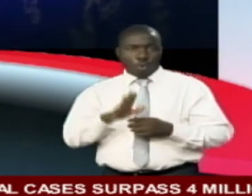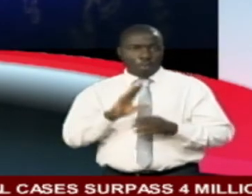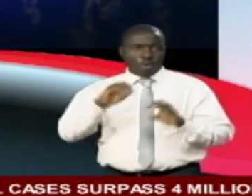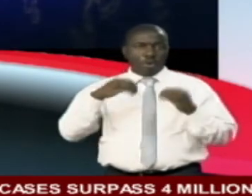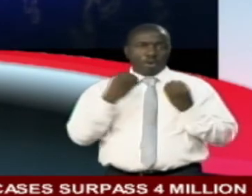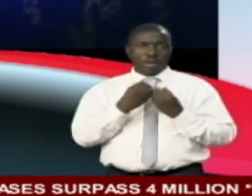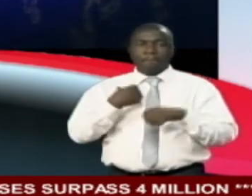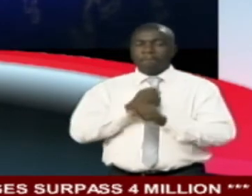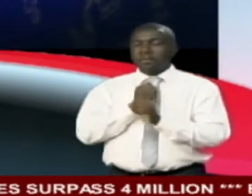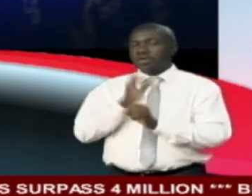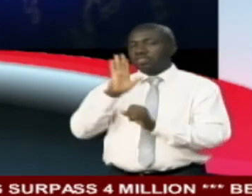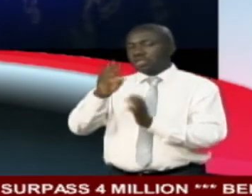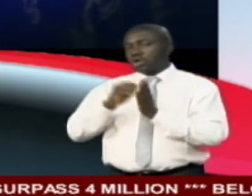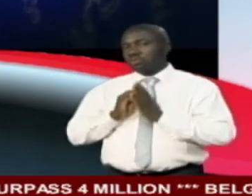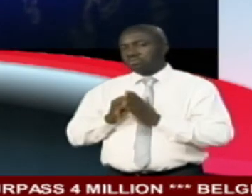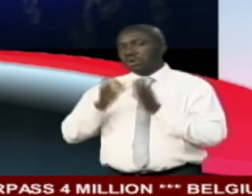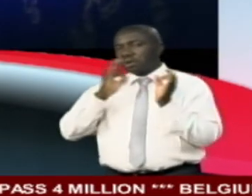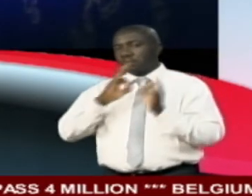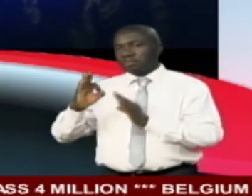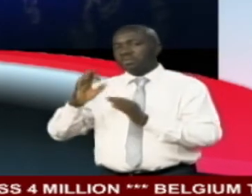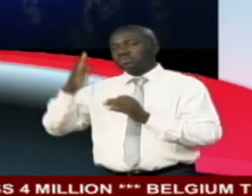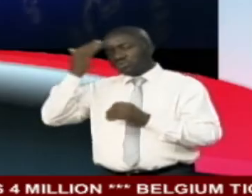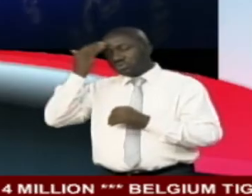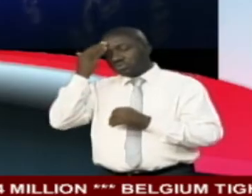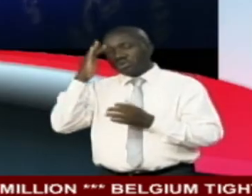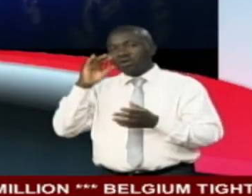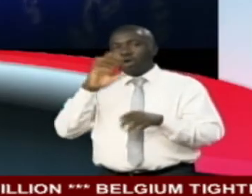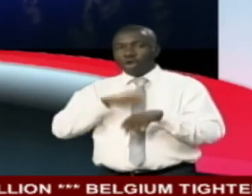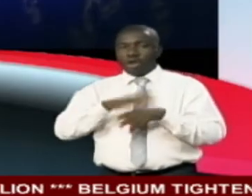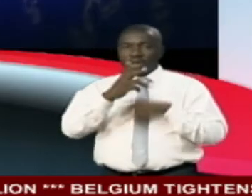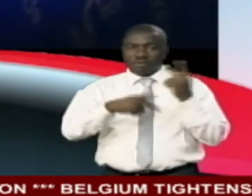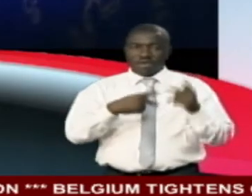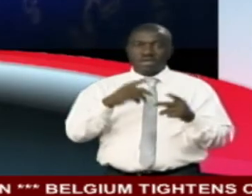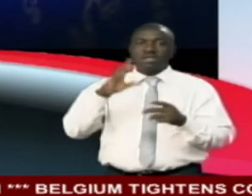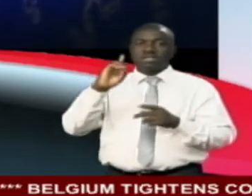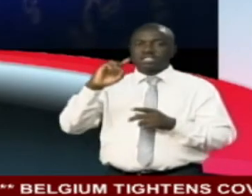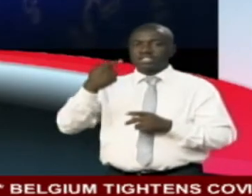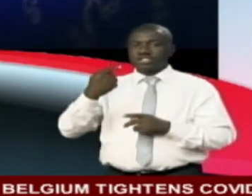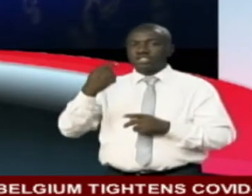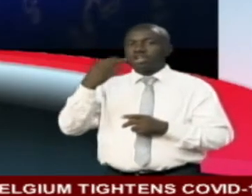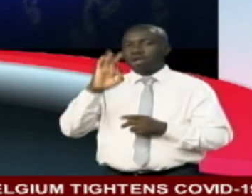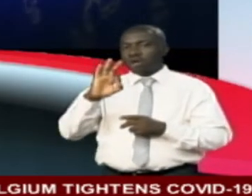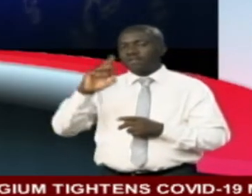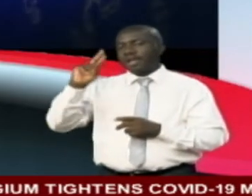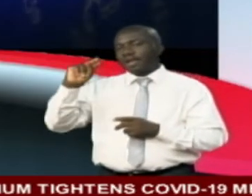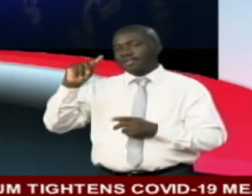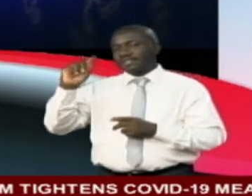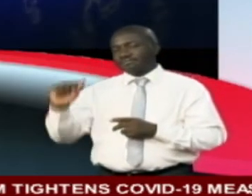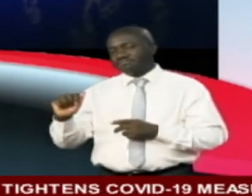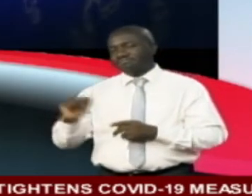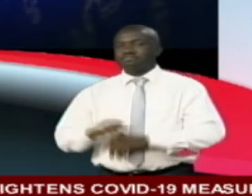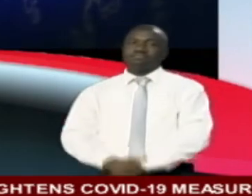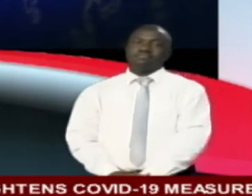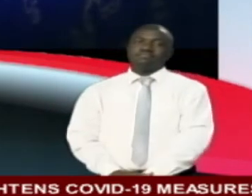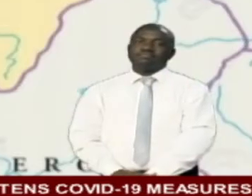made their intention known during a courtesy call on the Director General of the Nigerian Television Authority.